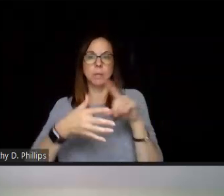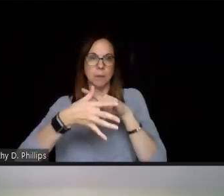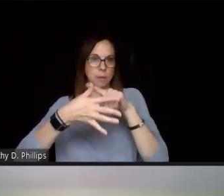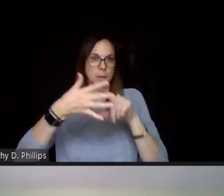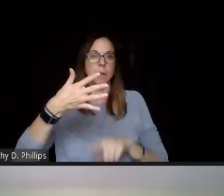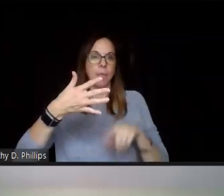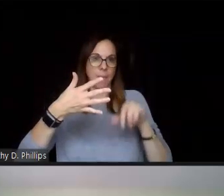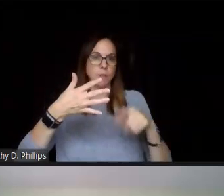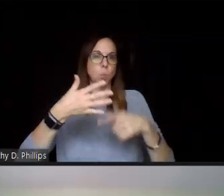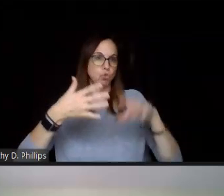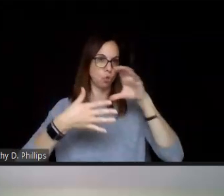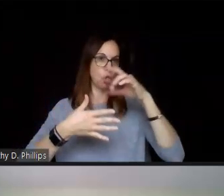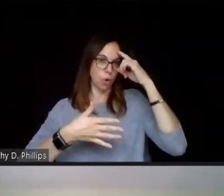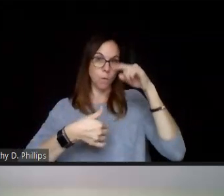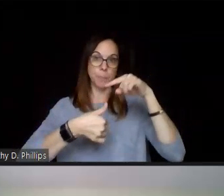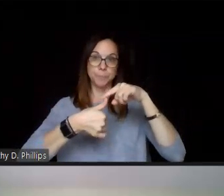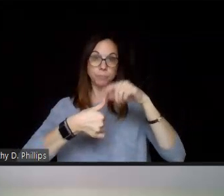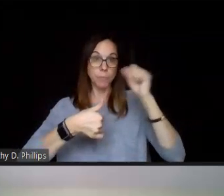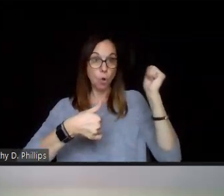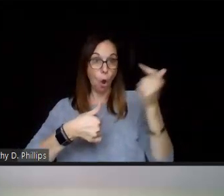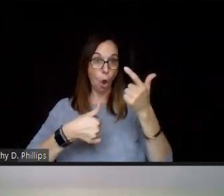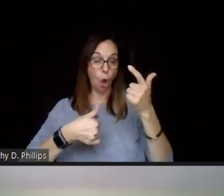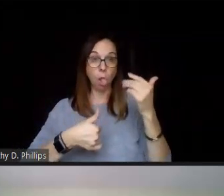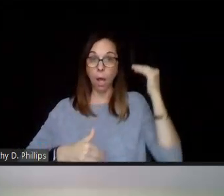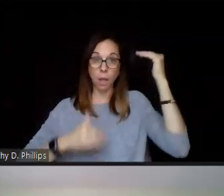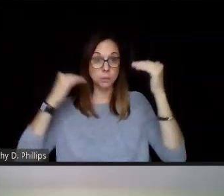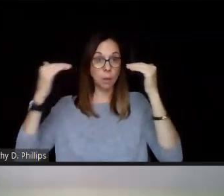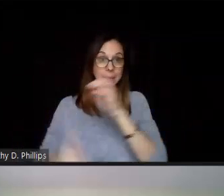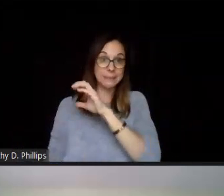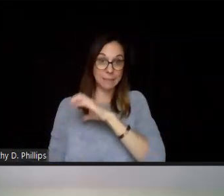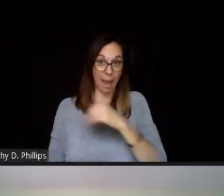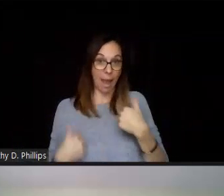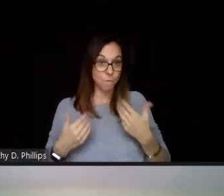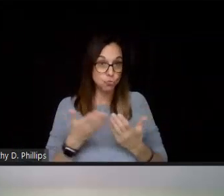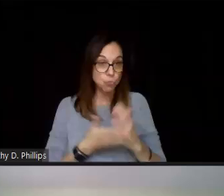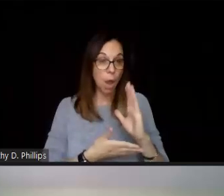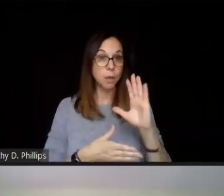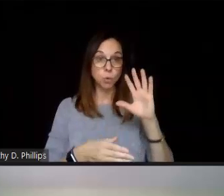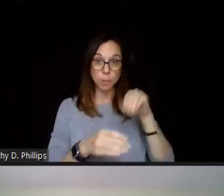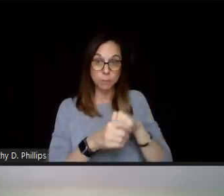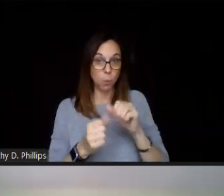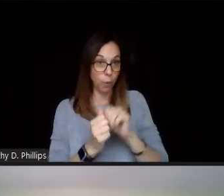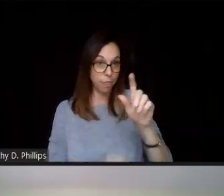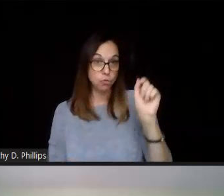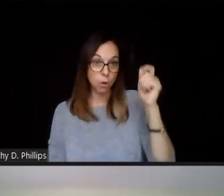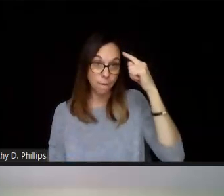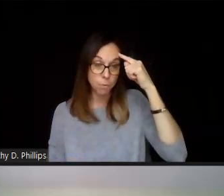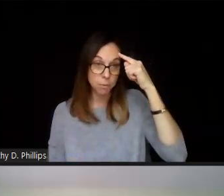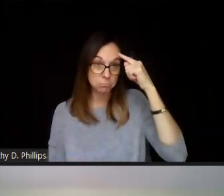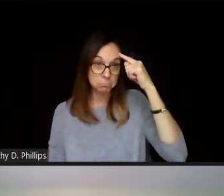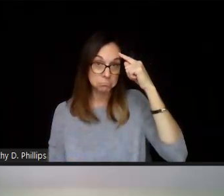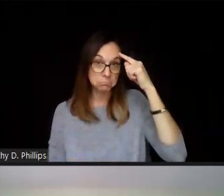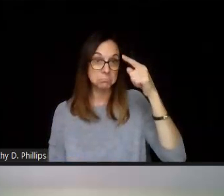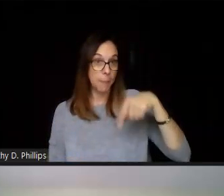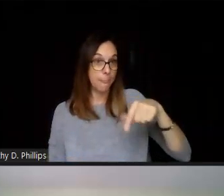looking for, right? Do all adult citizens have the right to participate in their government?